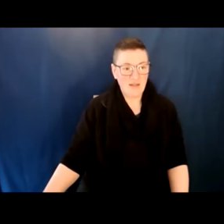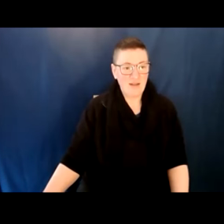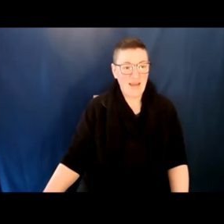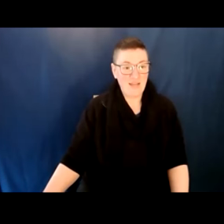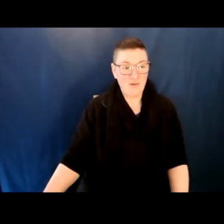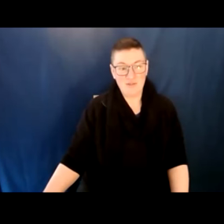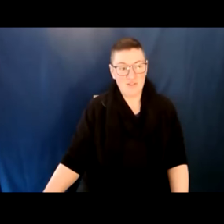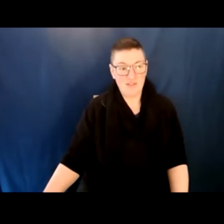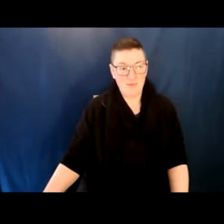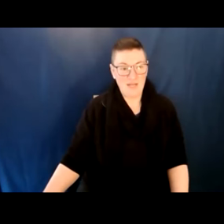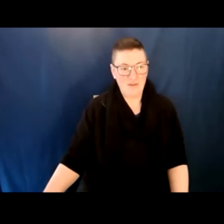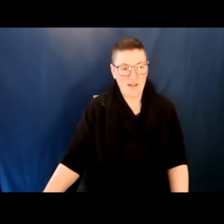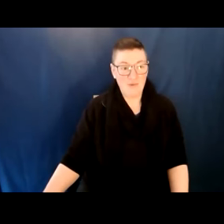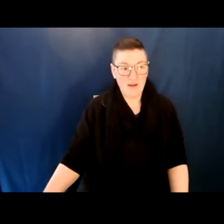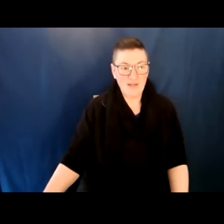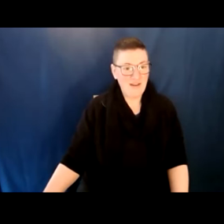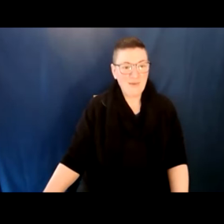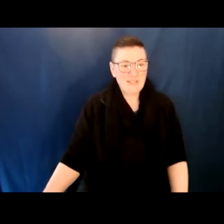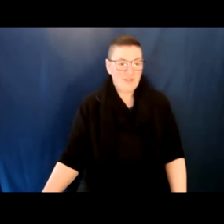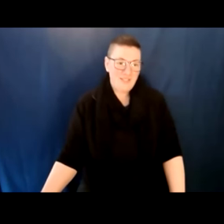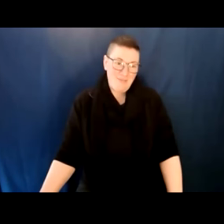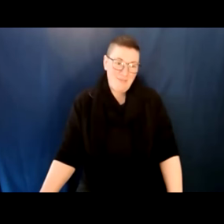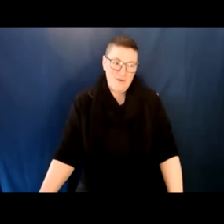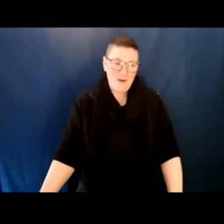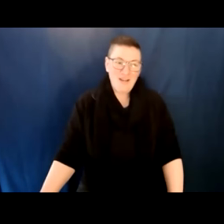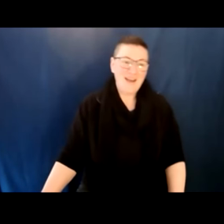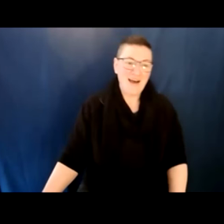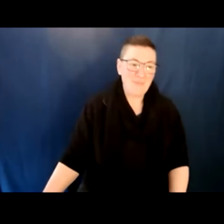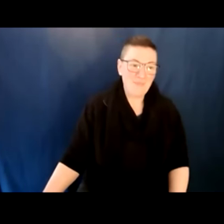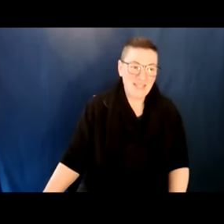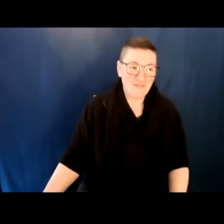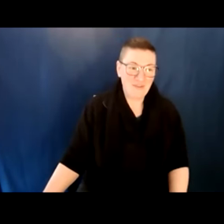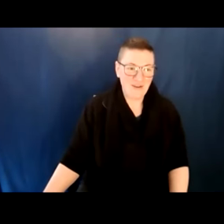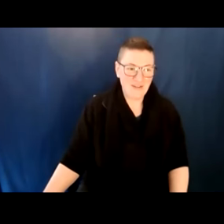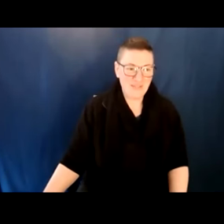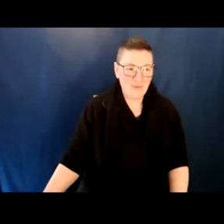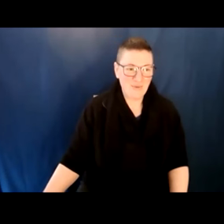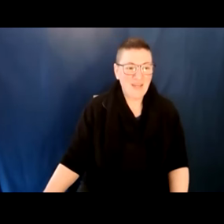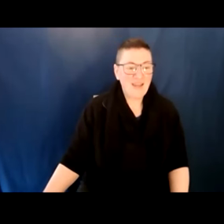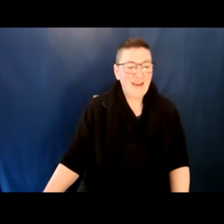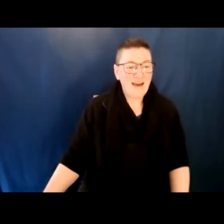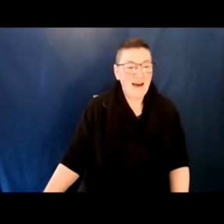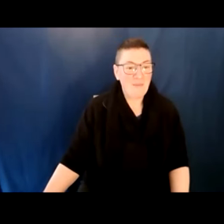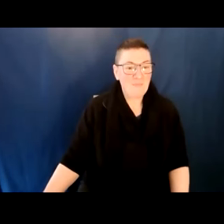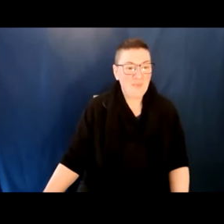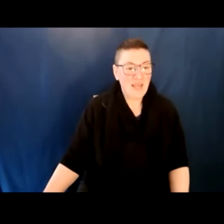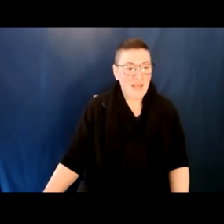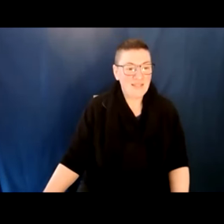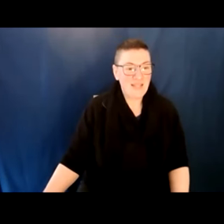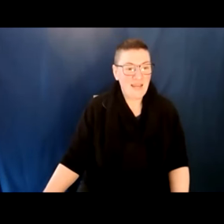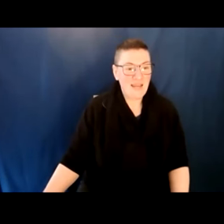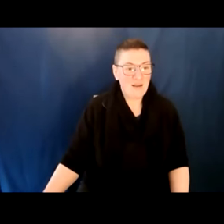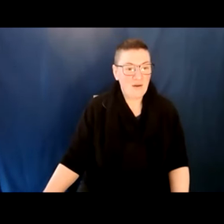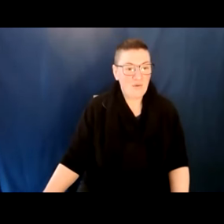read. And you can just dip in and out of it. I recommend, if anybody's interested in metaphor, that's a very, very interesting book.